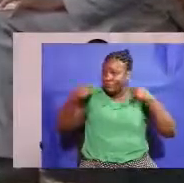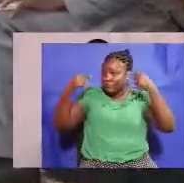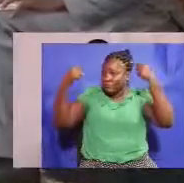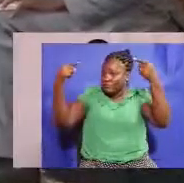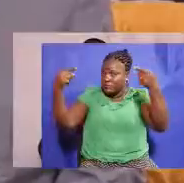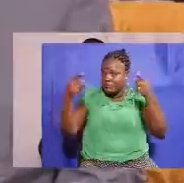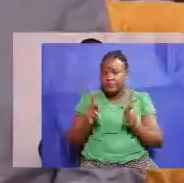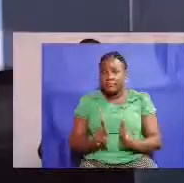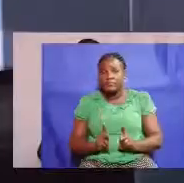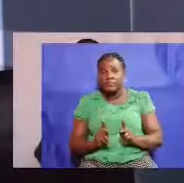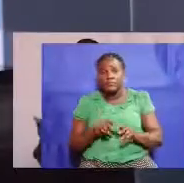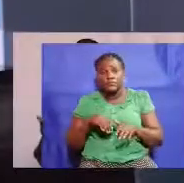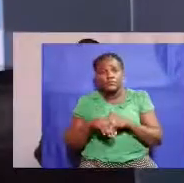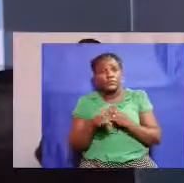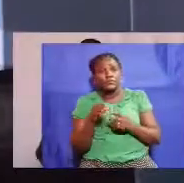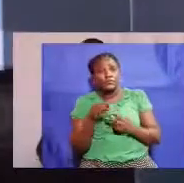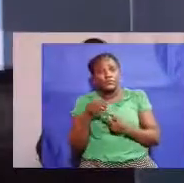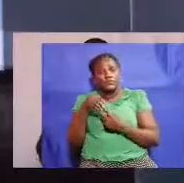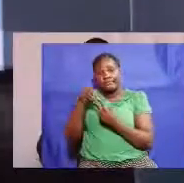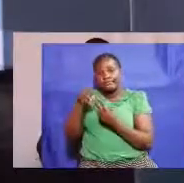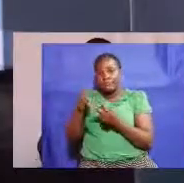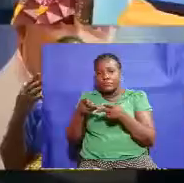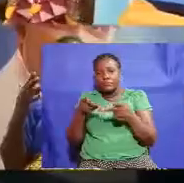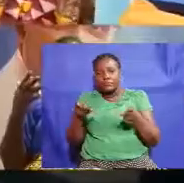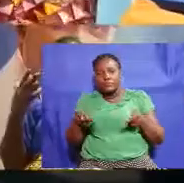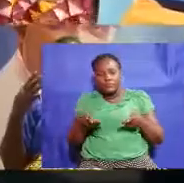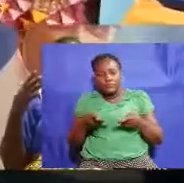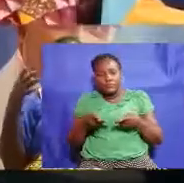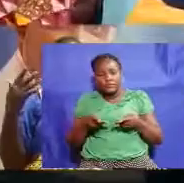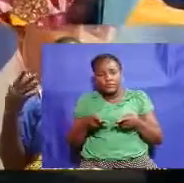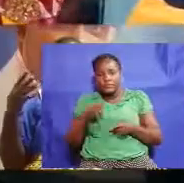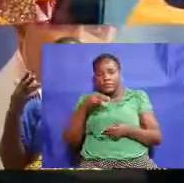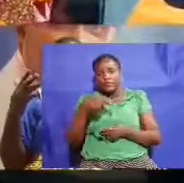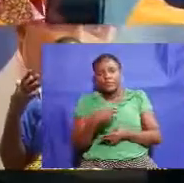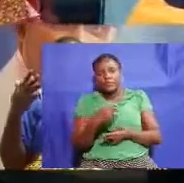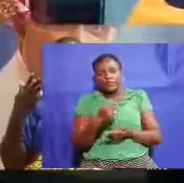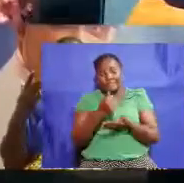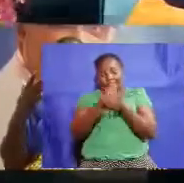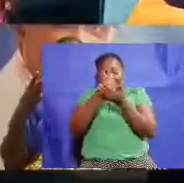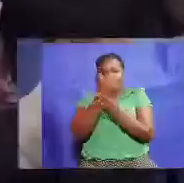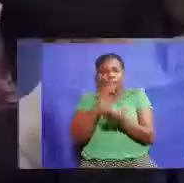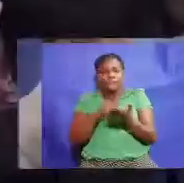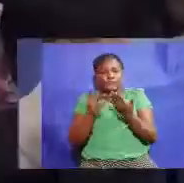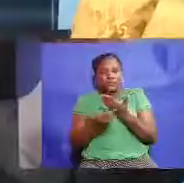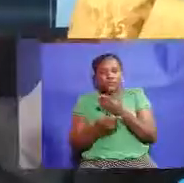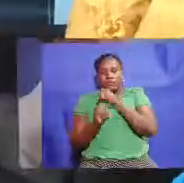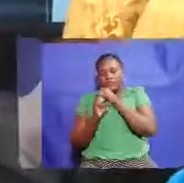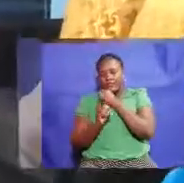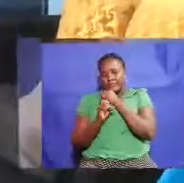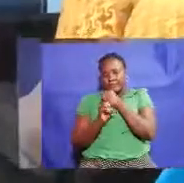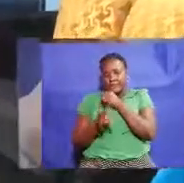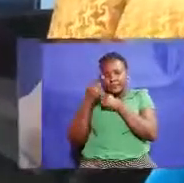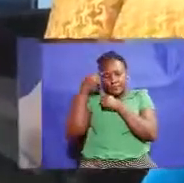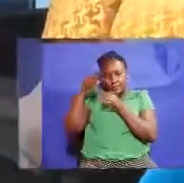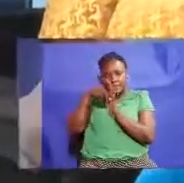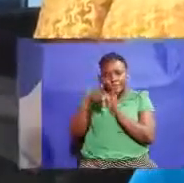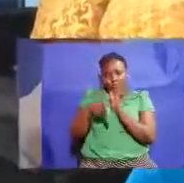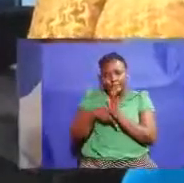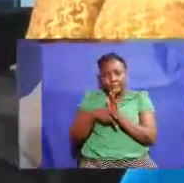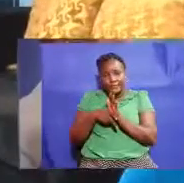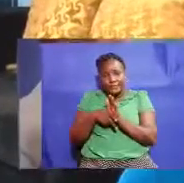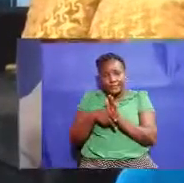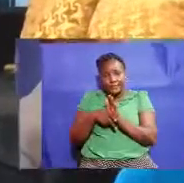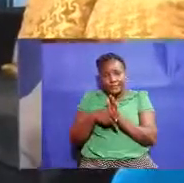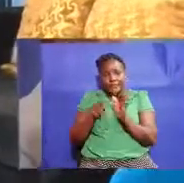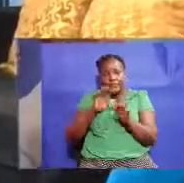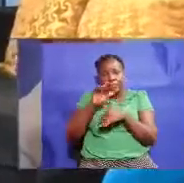persons with disability who have overcome their limitation and have moved on to become successful in their chosen fields of endeavor. The Helping